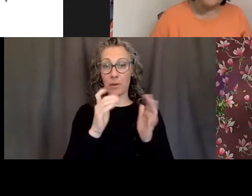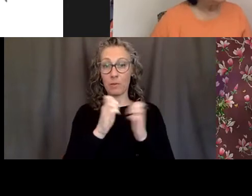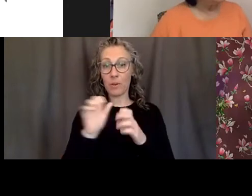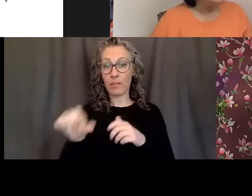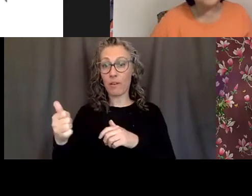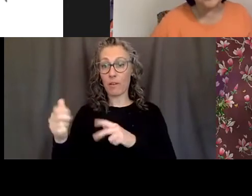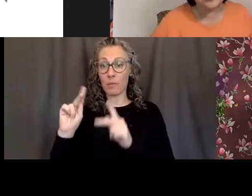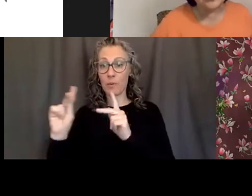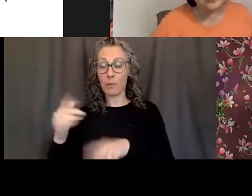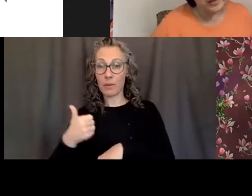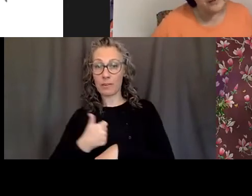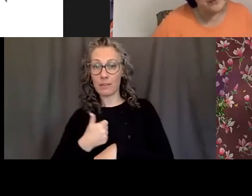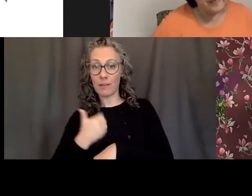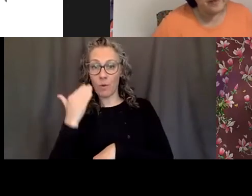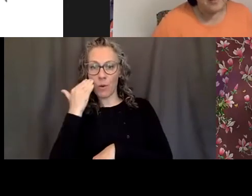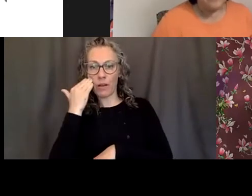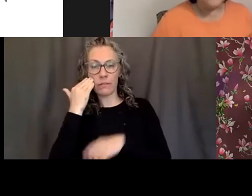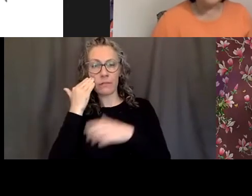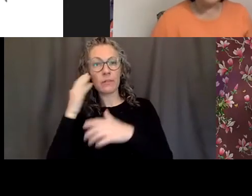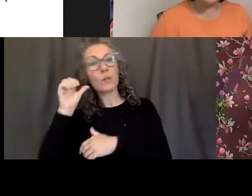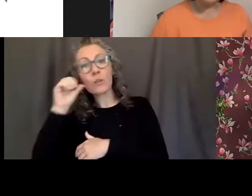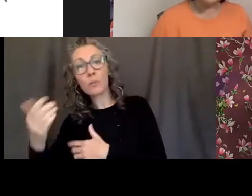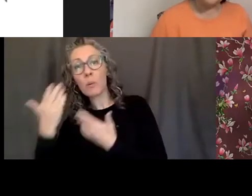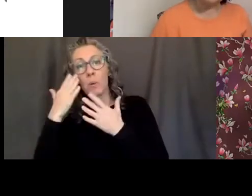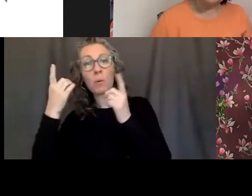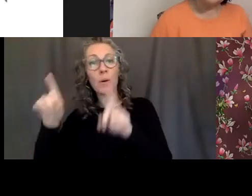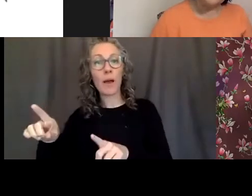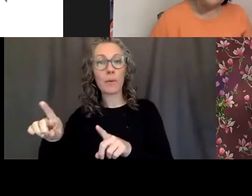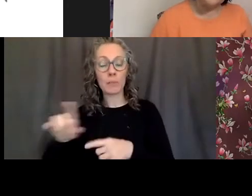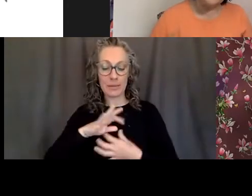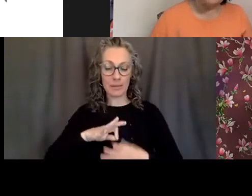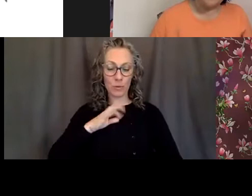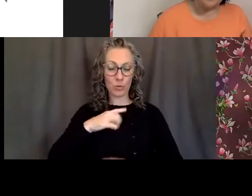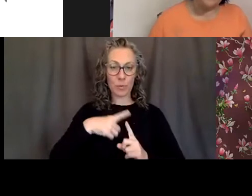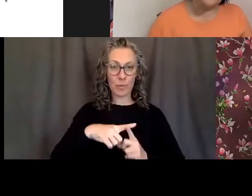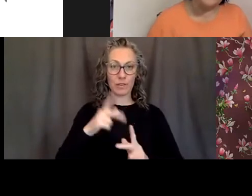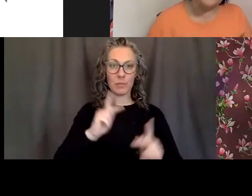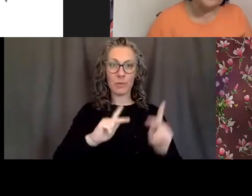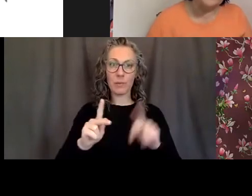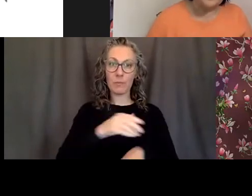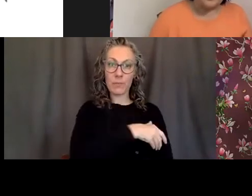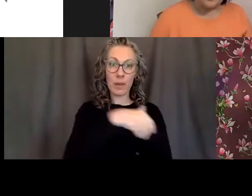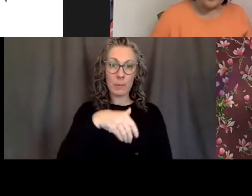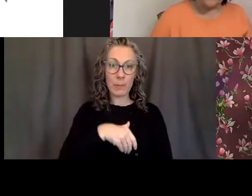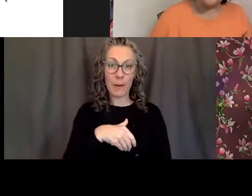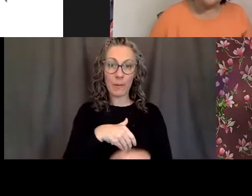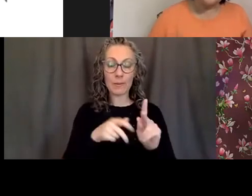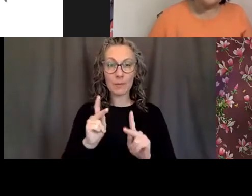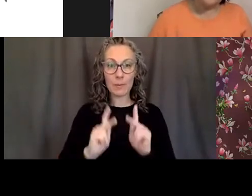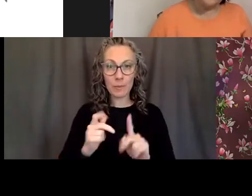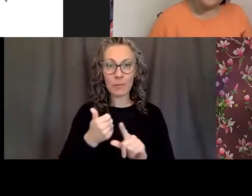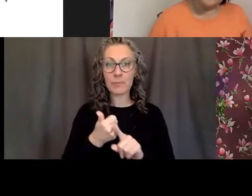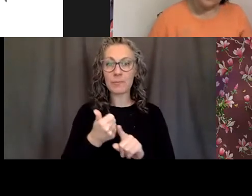say, oh, I don't know what tomorrow will bring. But the spiritually positive people or empowered people, what they